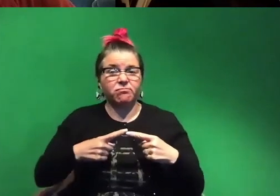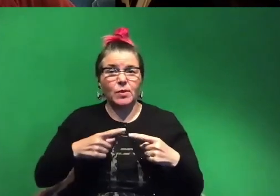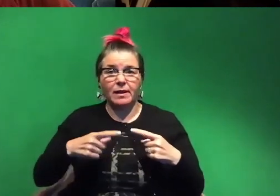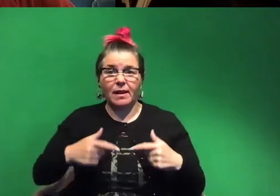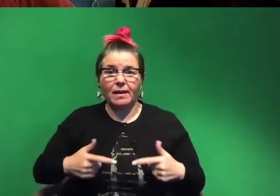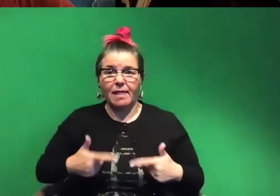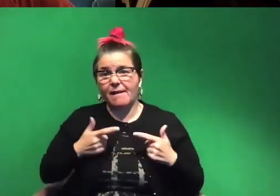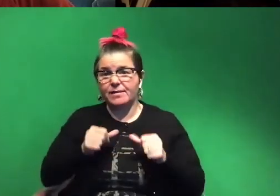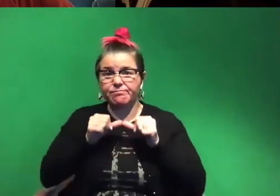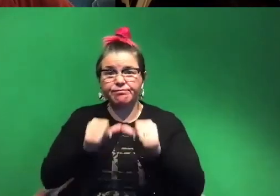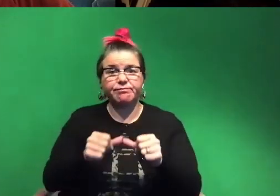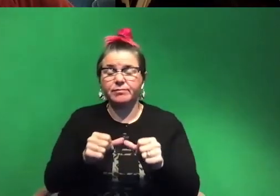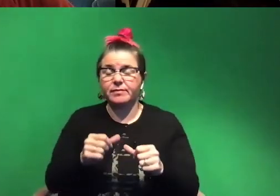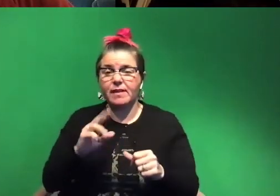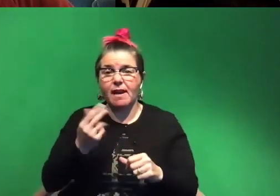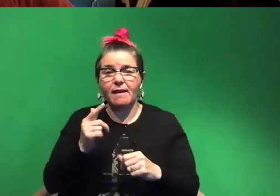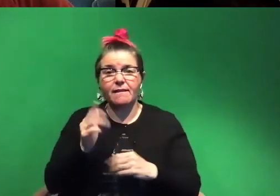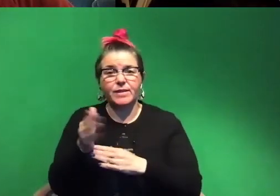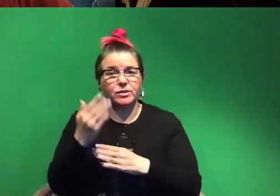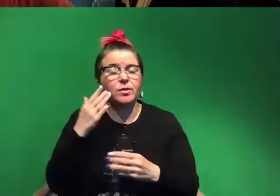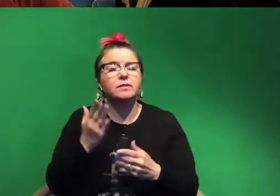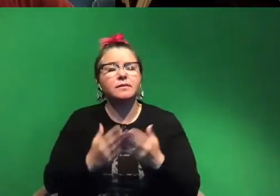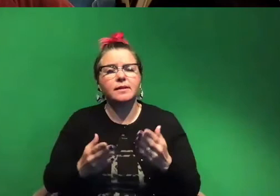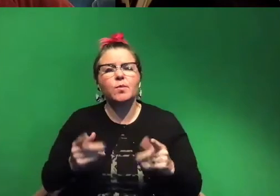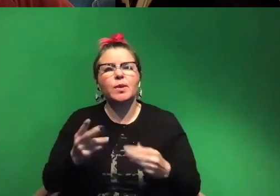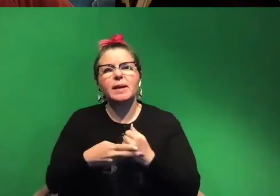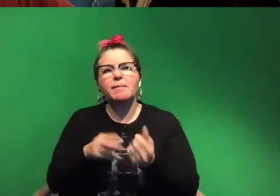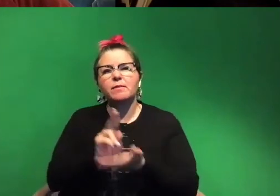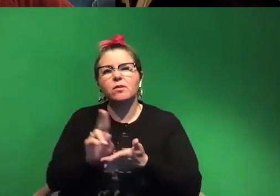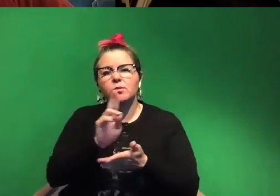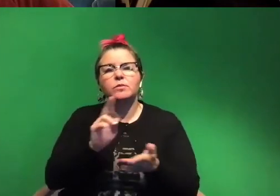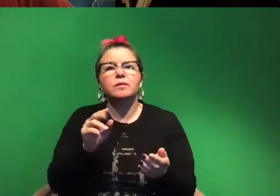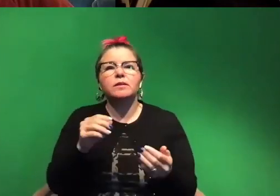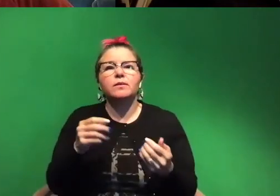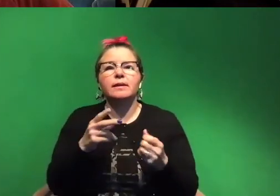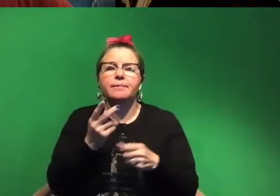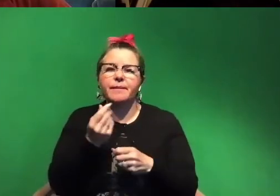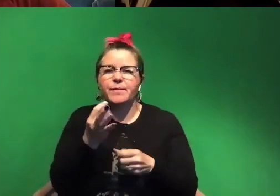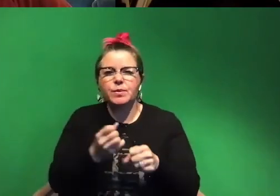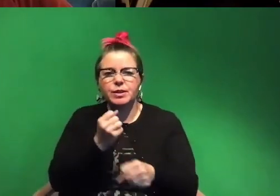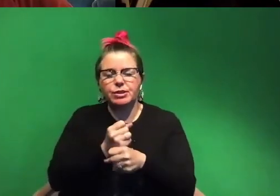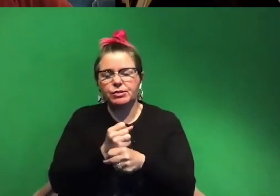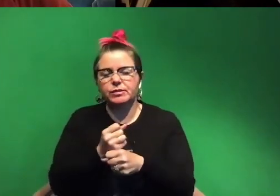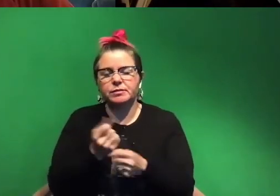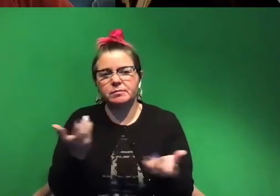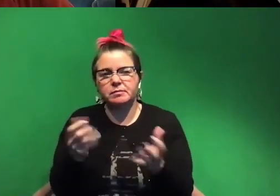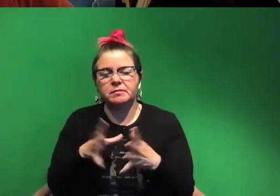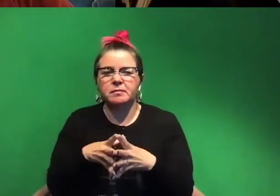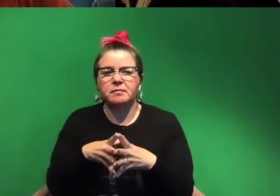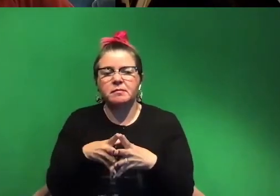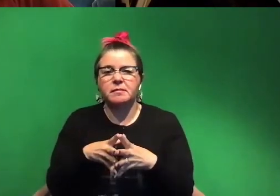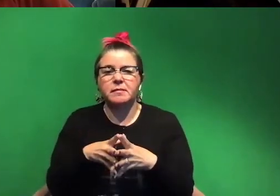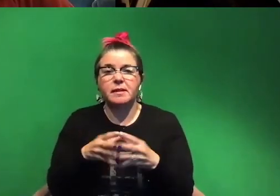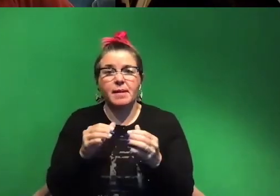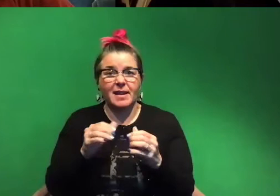of a hagfish. Some of the ones we would keep on campus, we would be able to keep them for a few years at a time, but we don't know how old